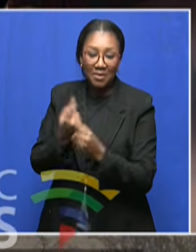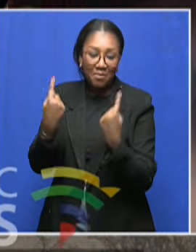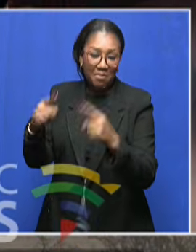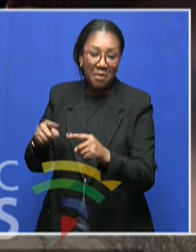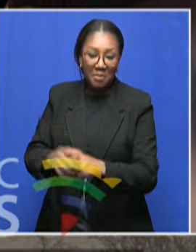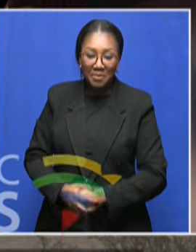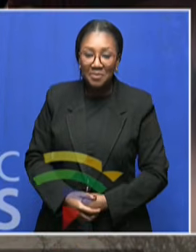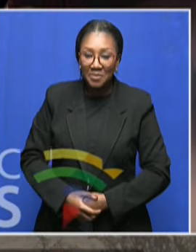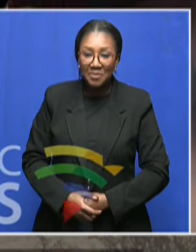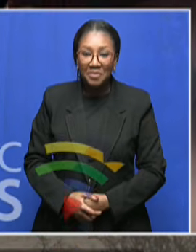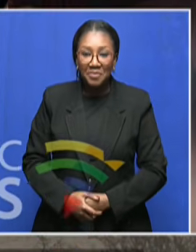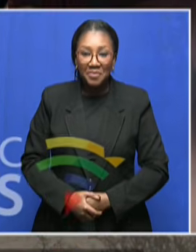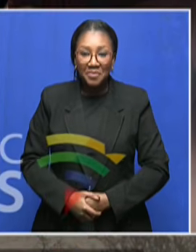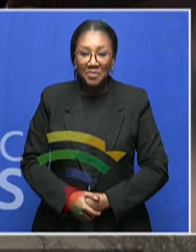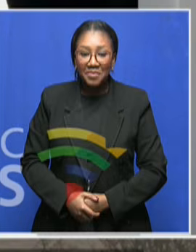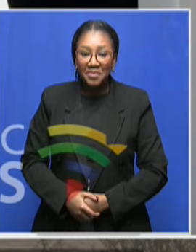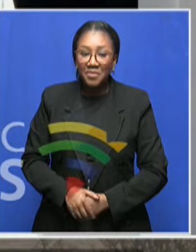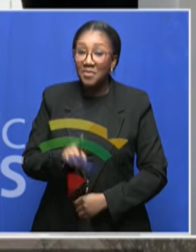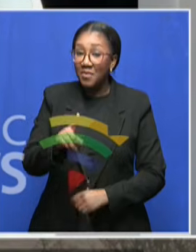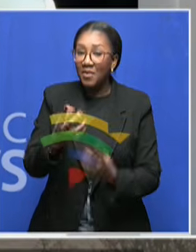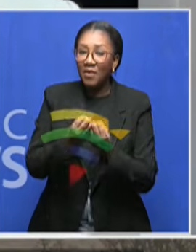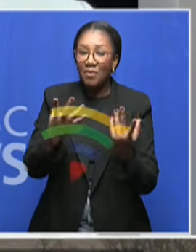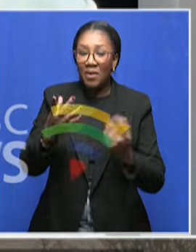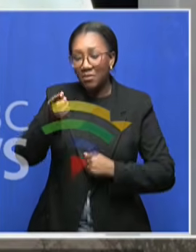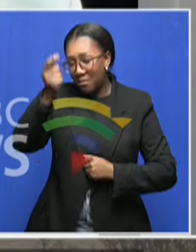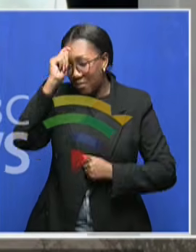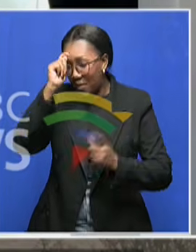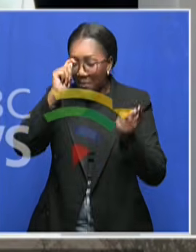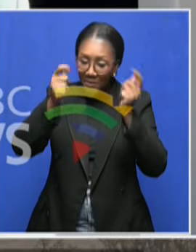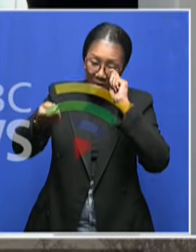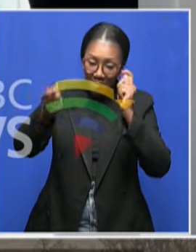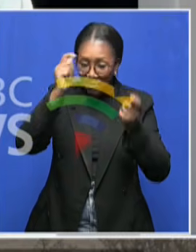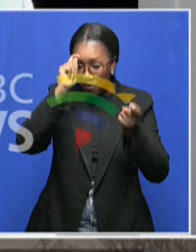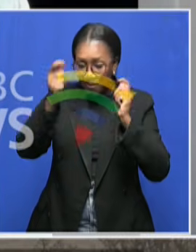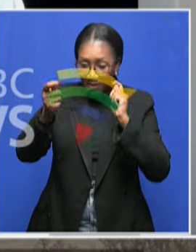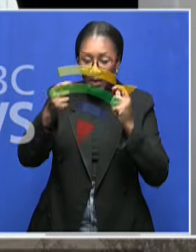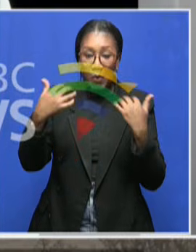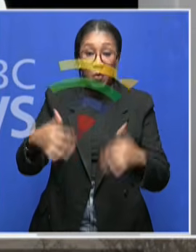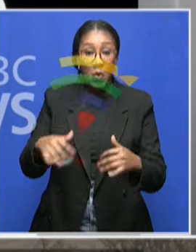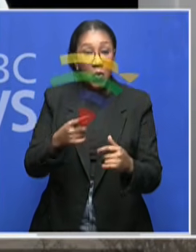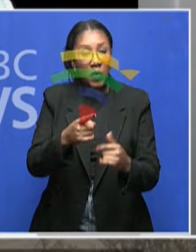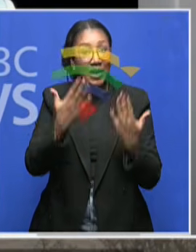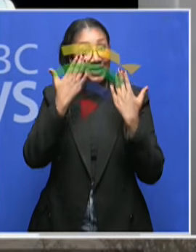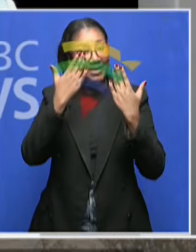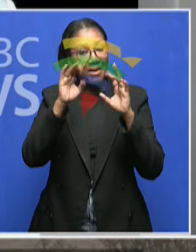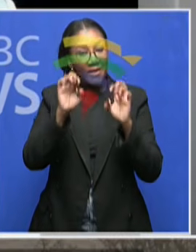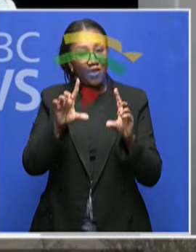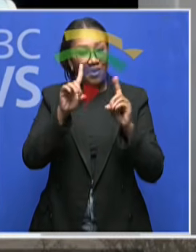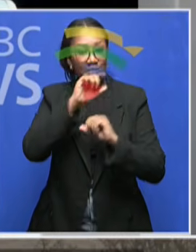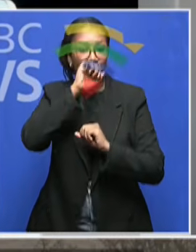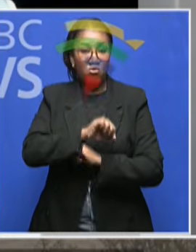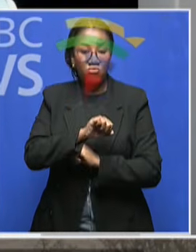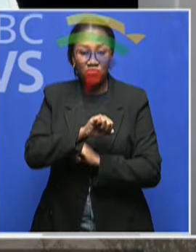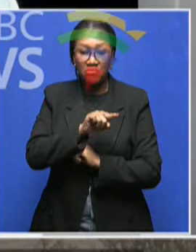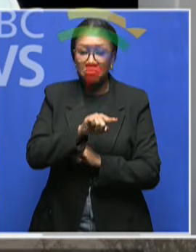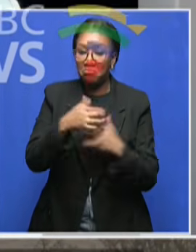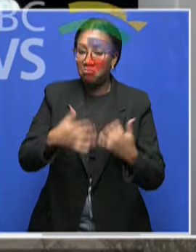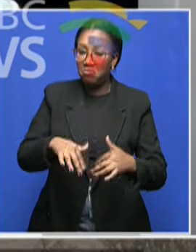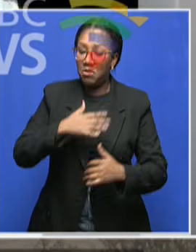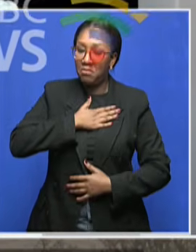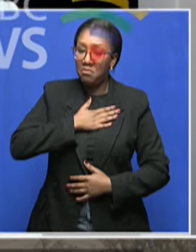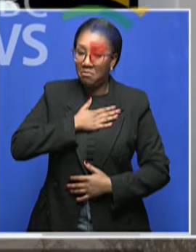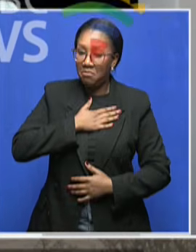Decorex. Sarah, you don many hats. I know you're committed to lifelong learning as well, and it shows through because you've also had to take the courage.